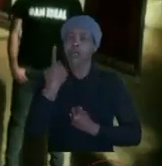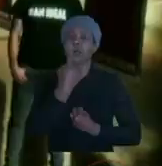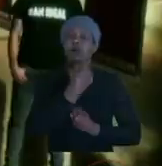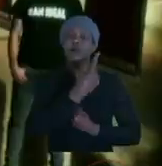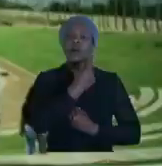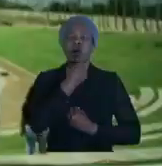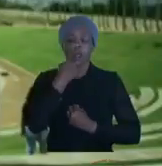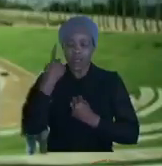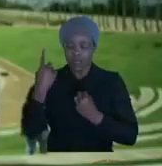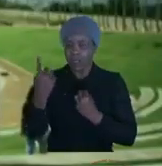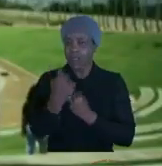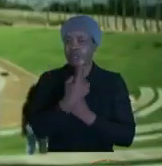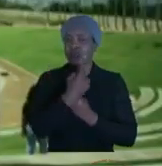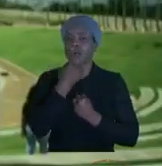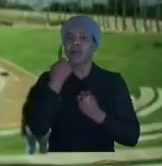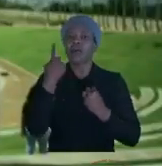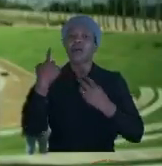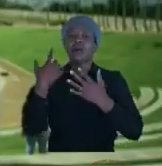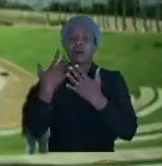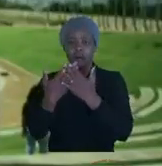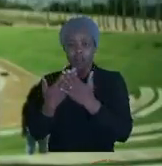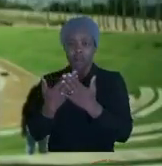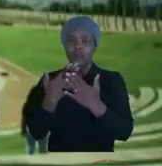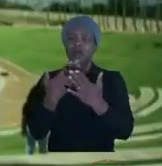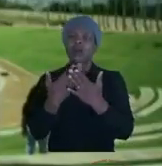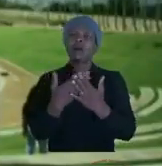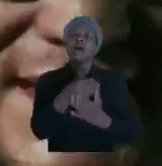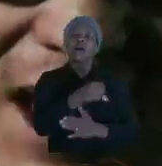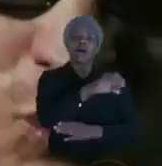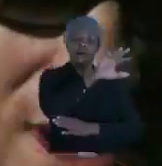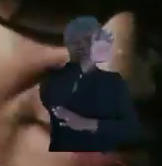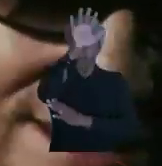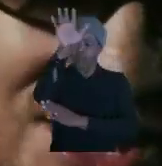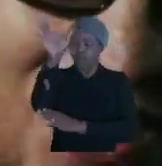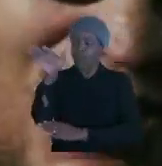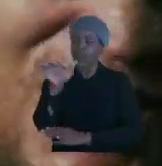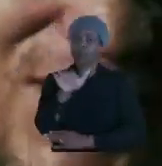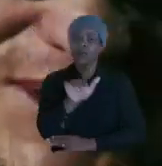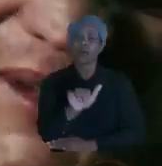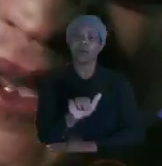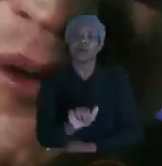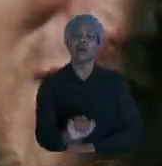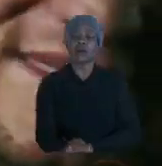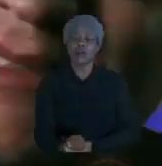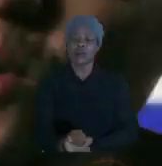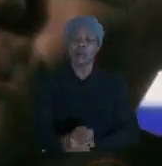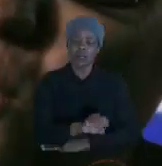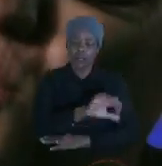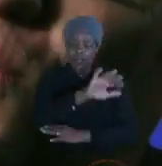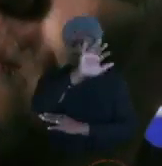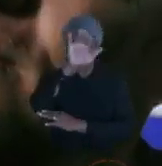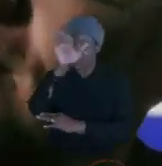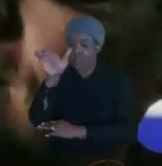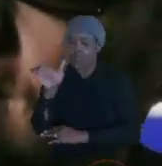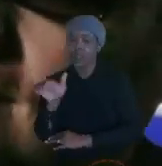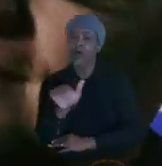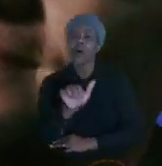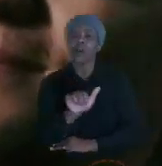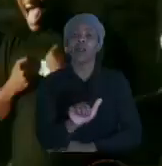realize South Africa. One love, one